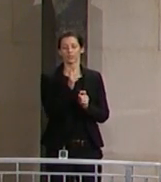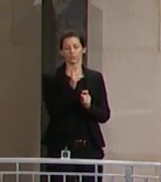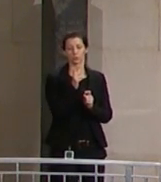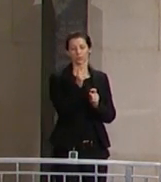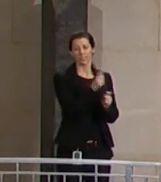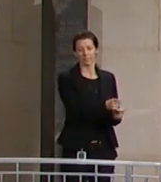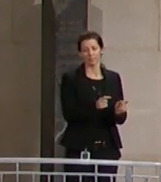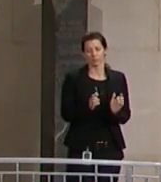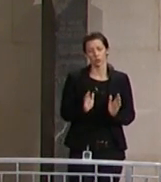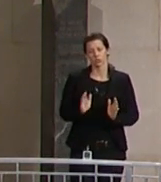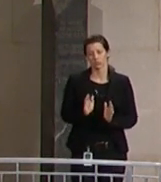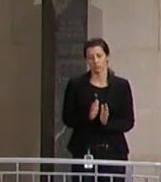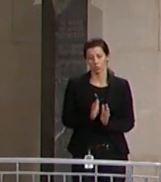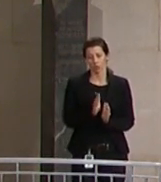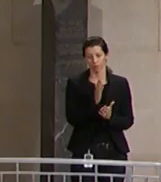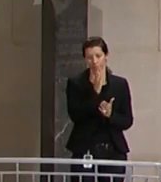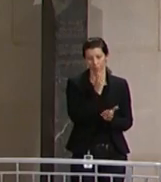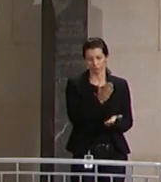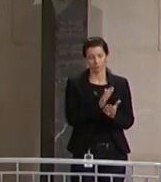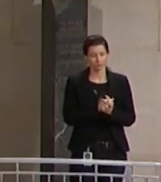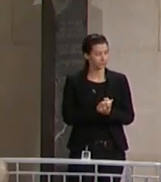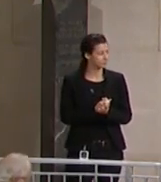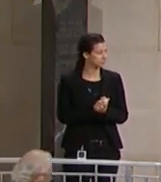with a small token of appreciation.